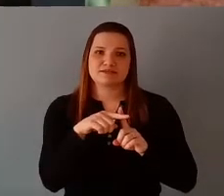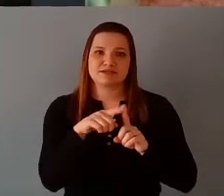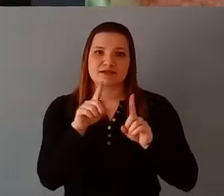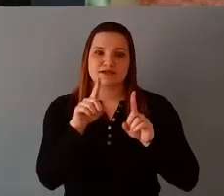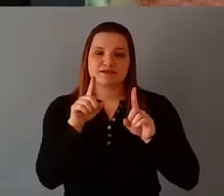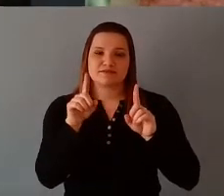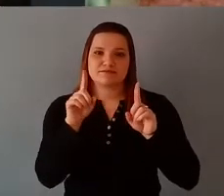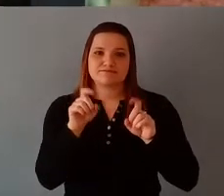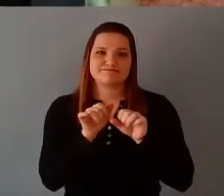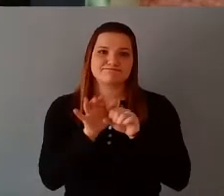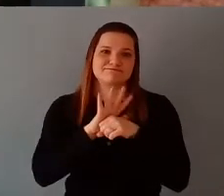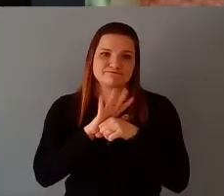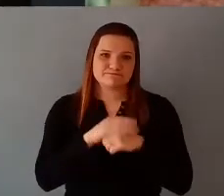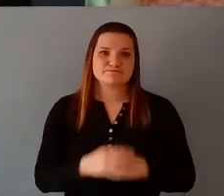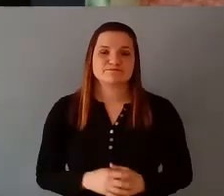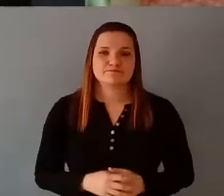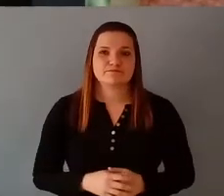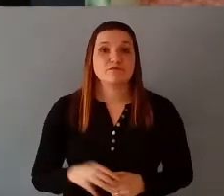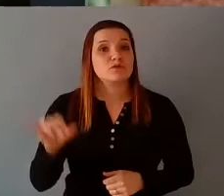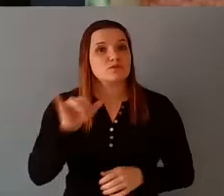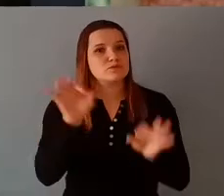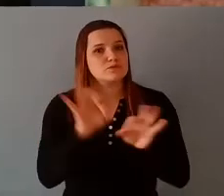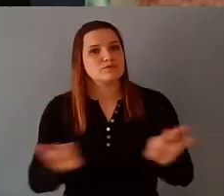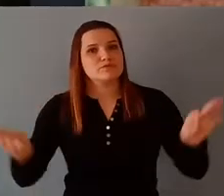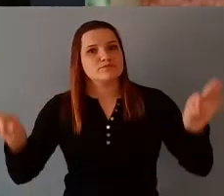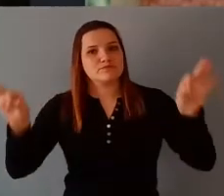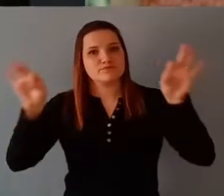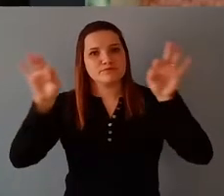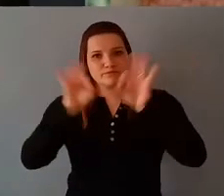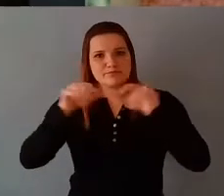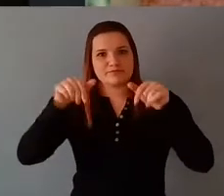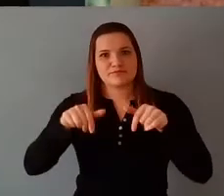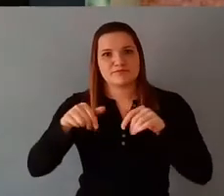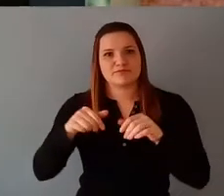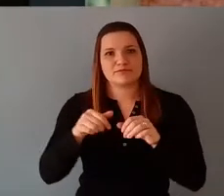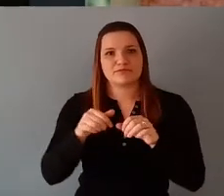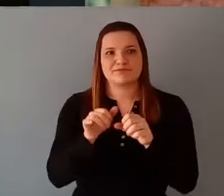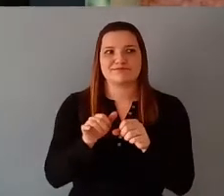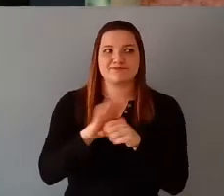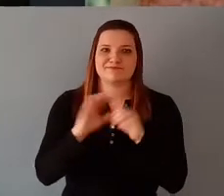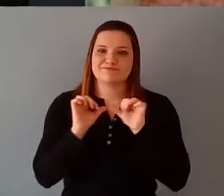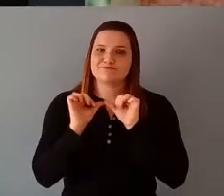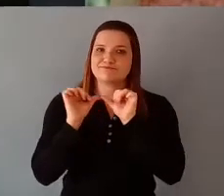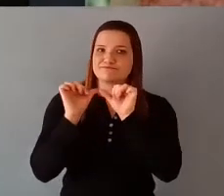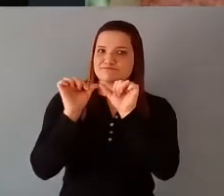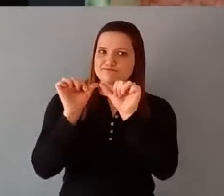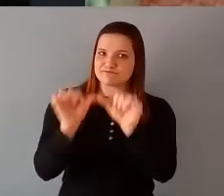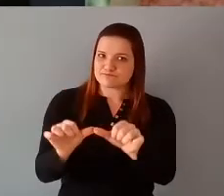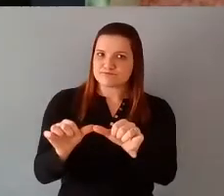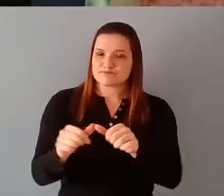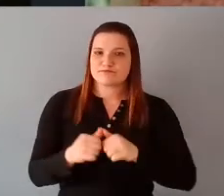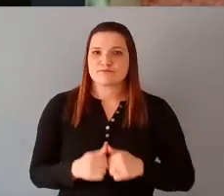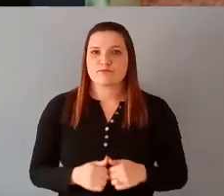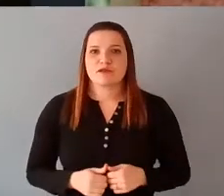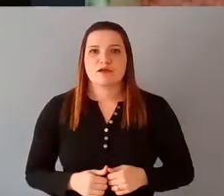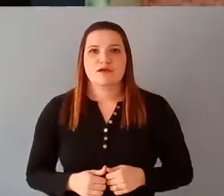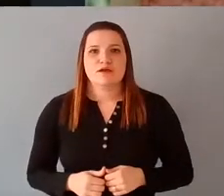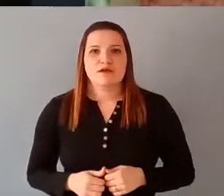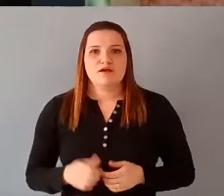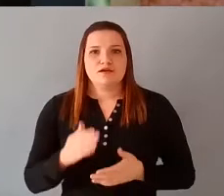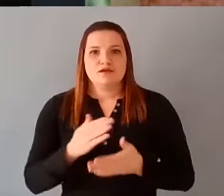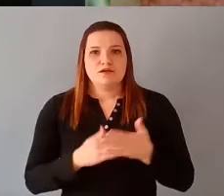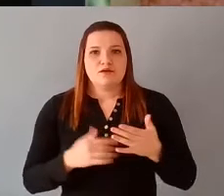Also, critically important as this pandemic ebbs and flows, something I've reported on in the past, we